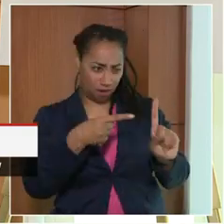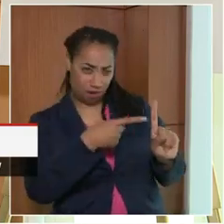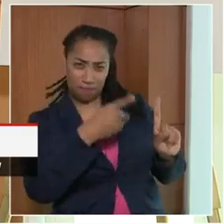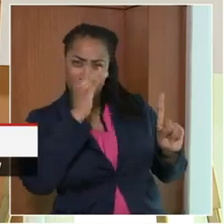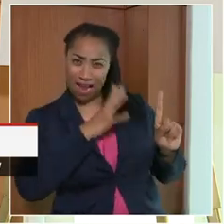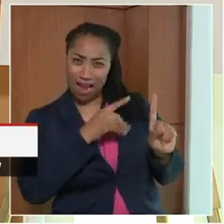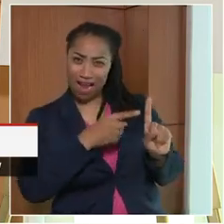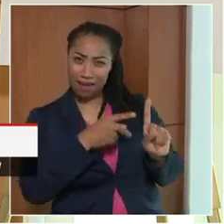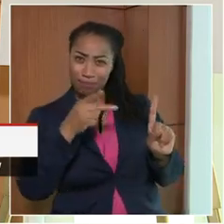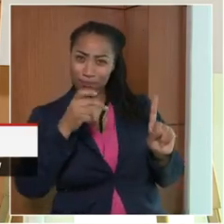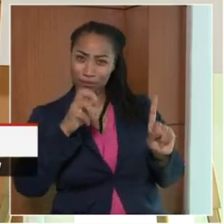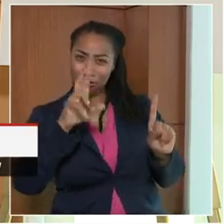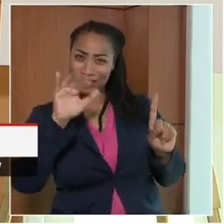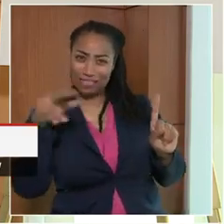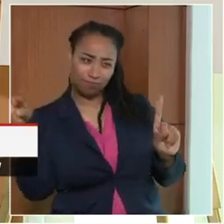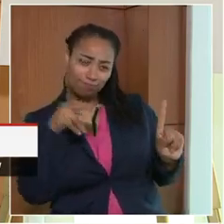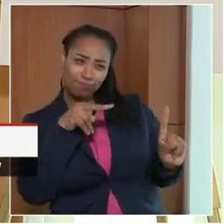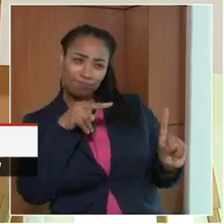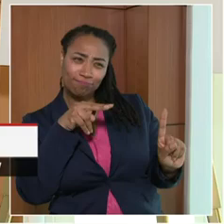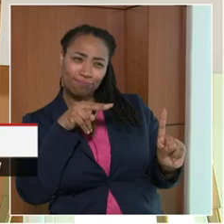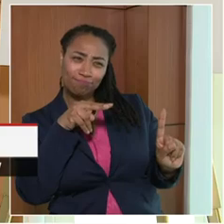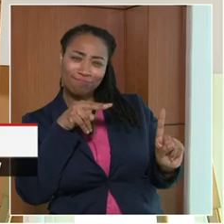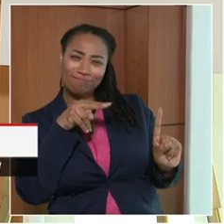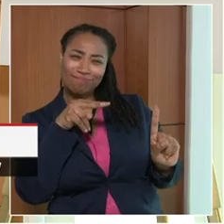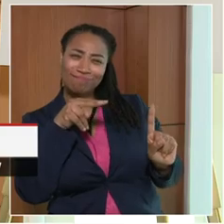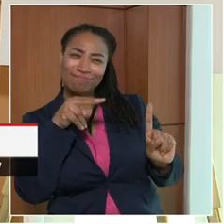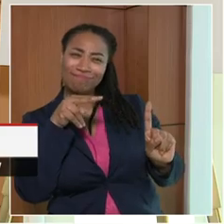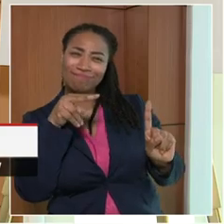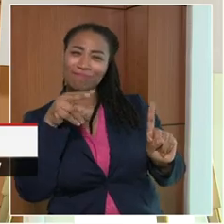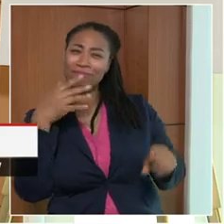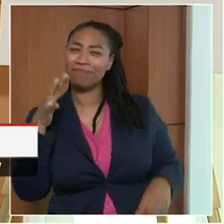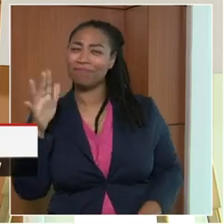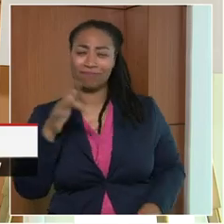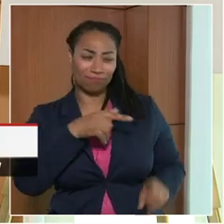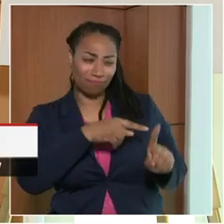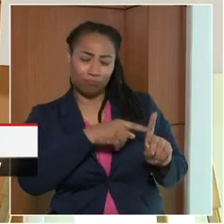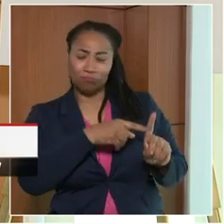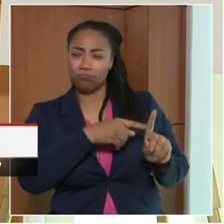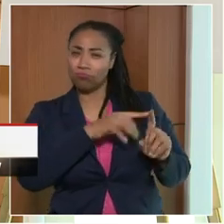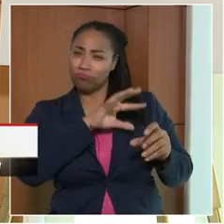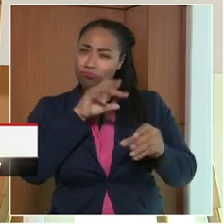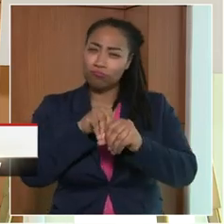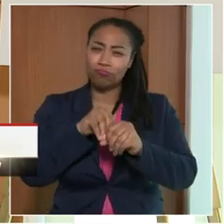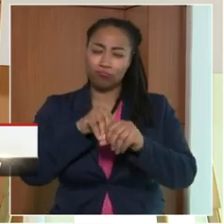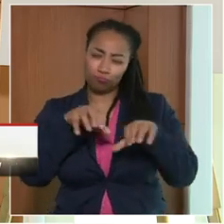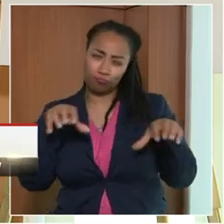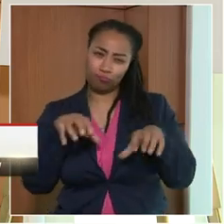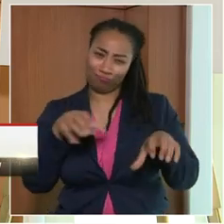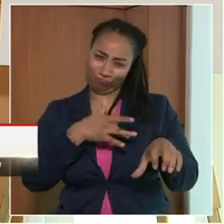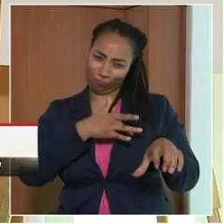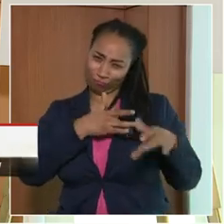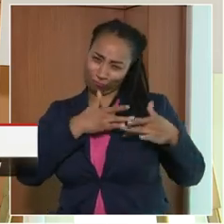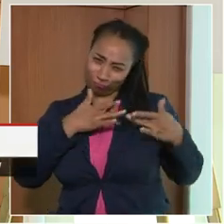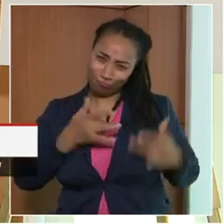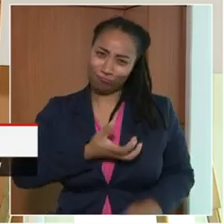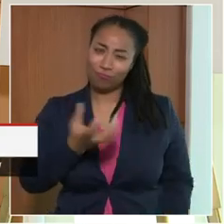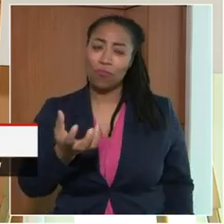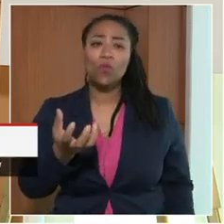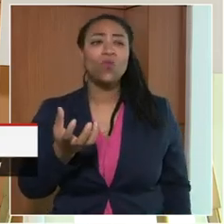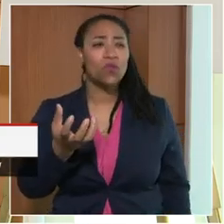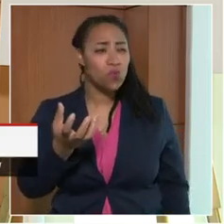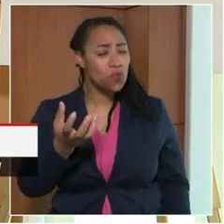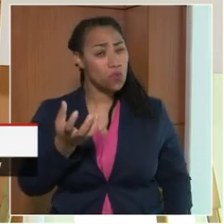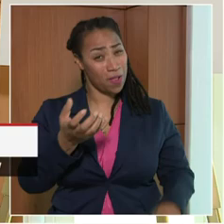is because we have a leader who tells us it is important to invest in